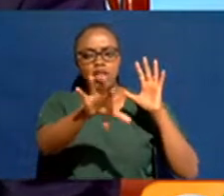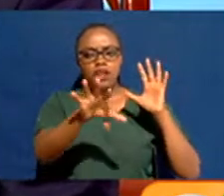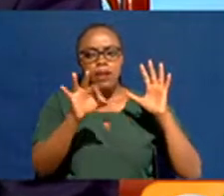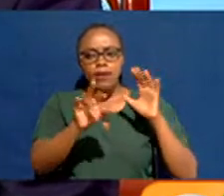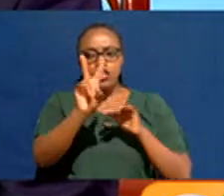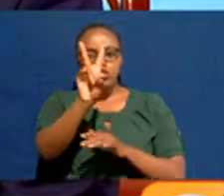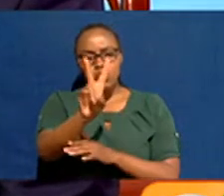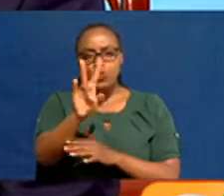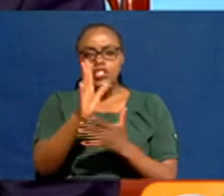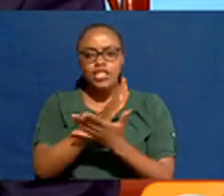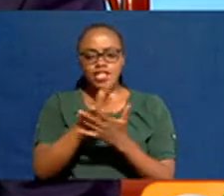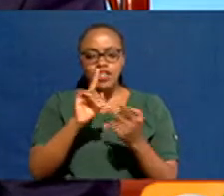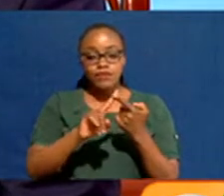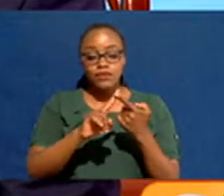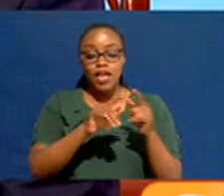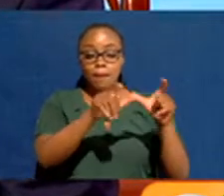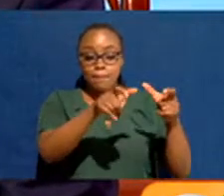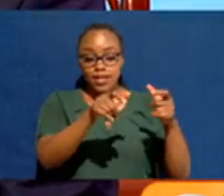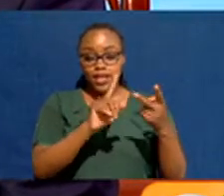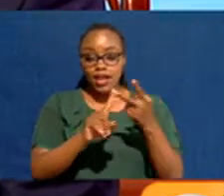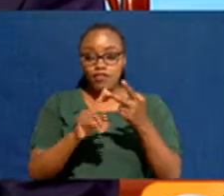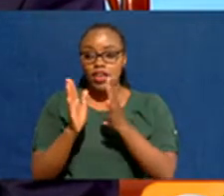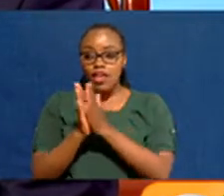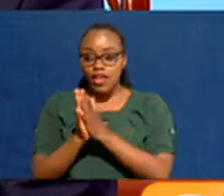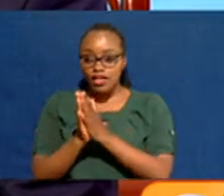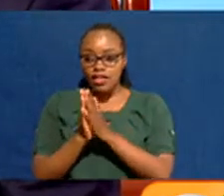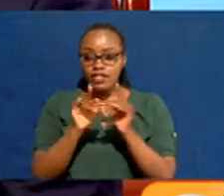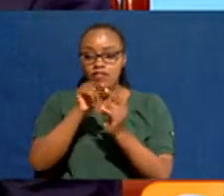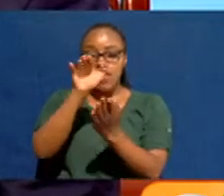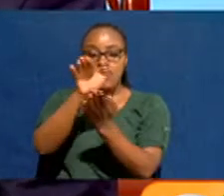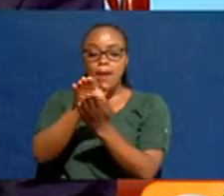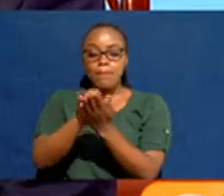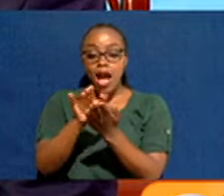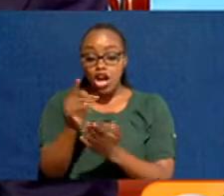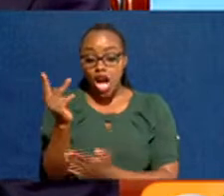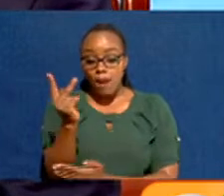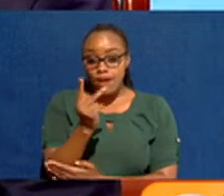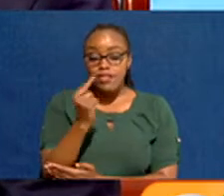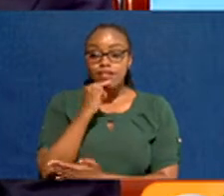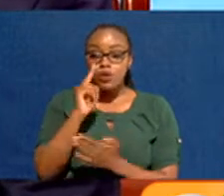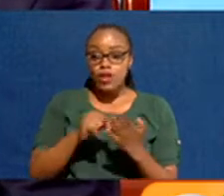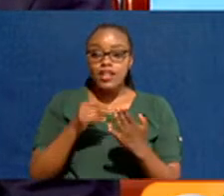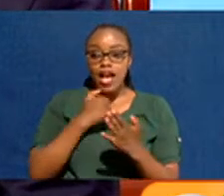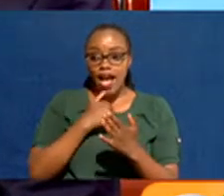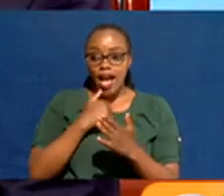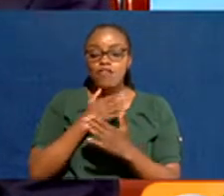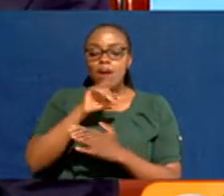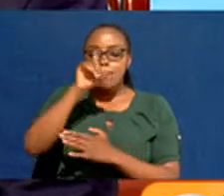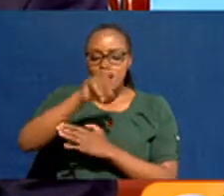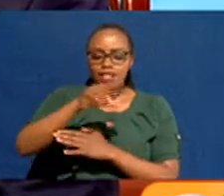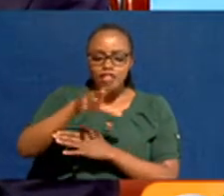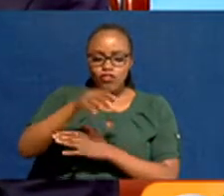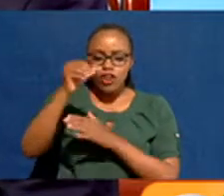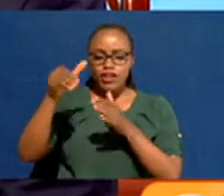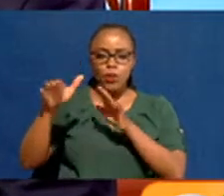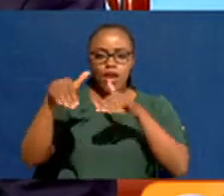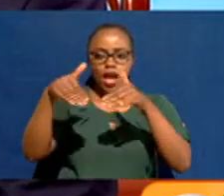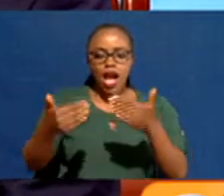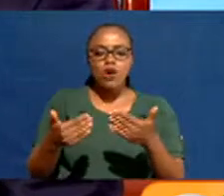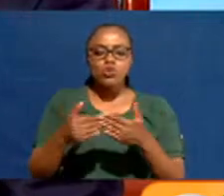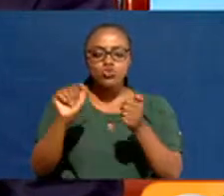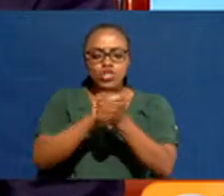two sectors, the media and the banks. Yes. And he said there has a way has to be found to crush them.